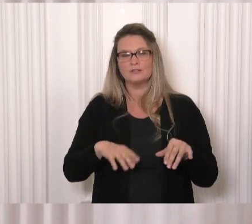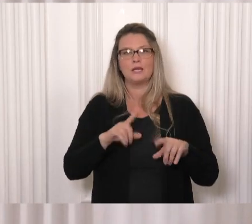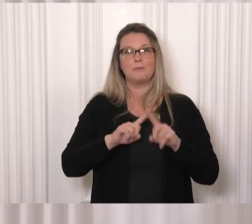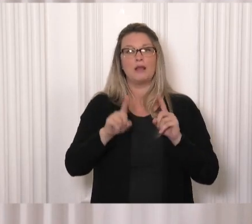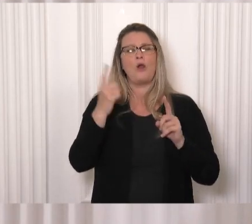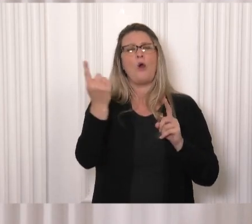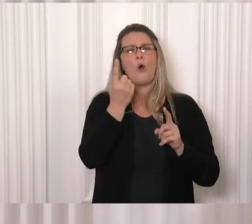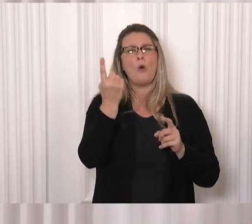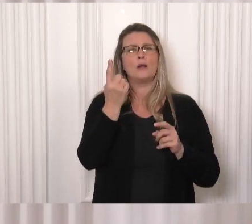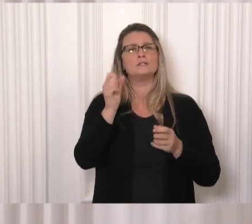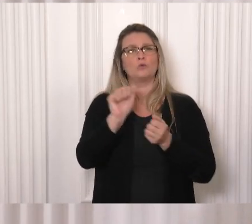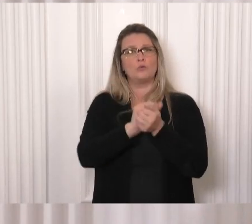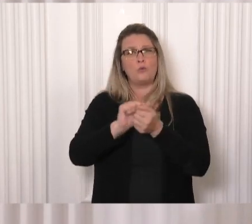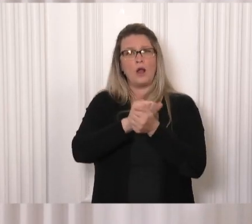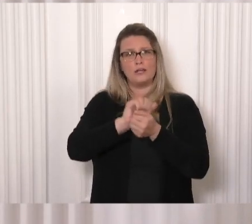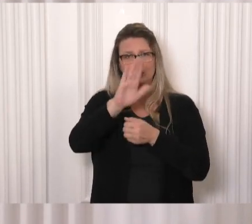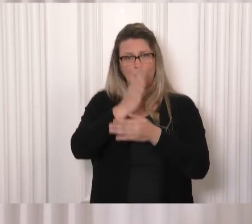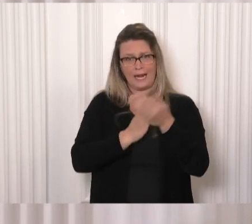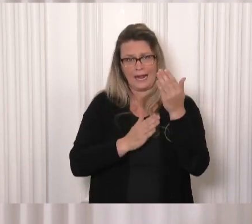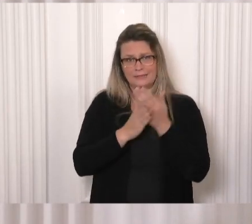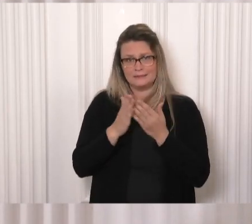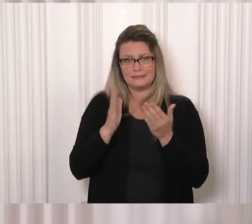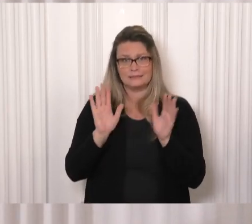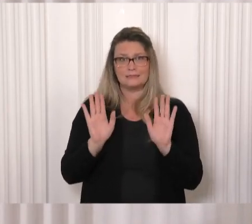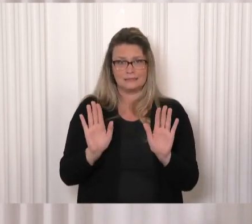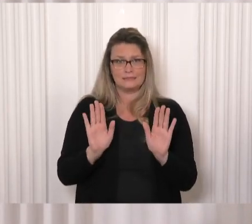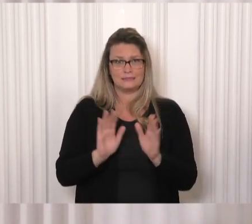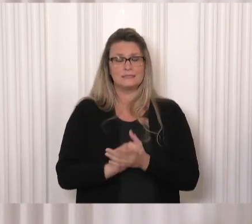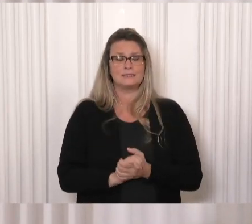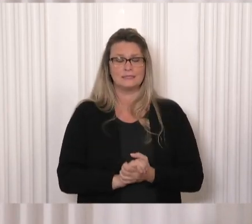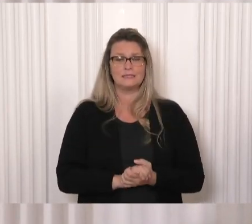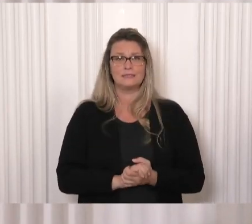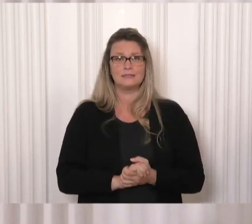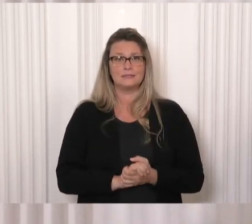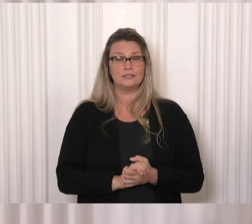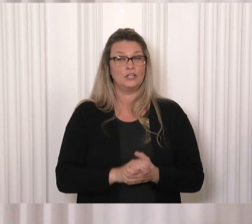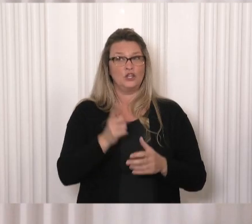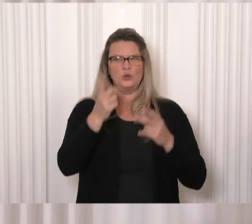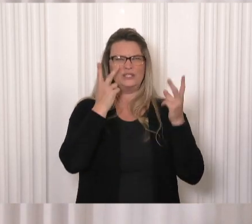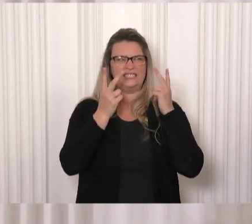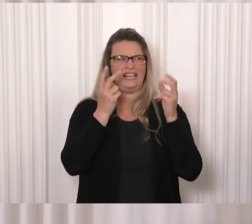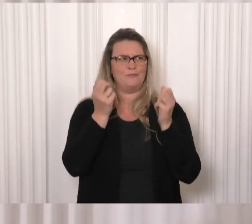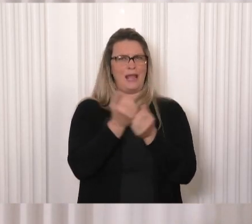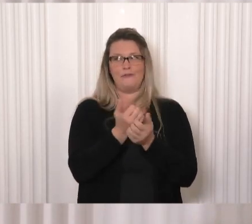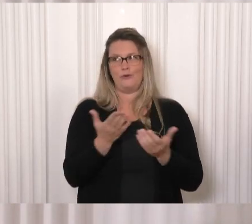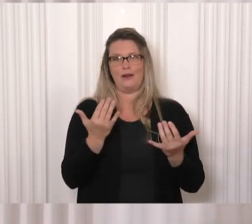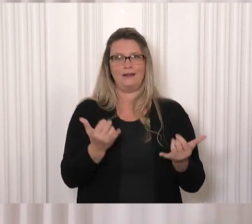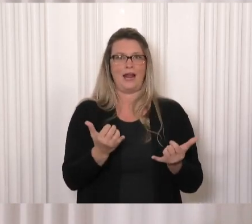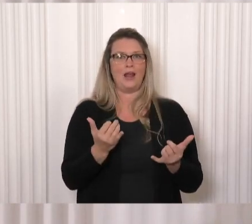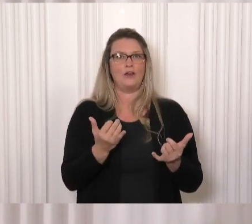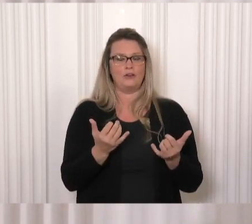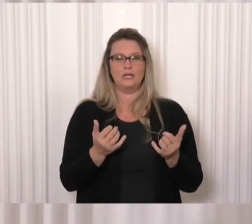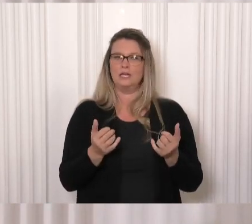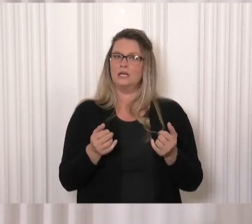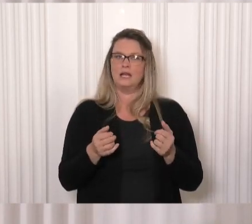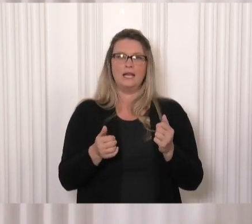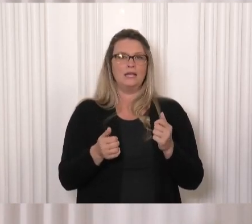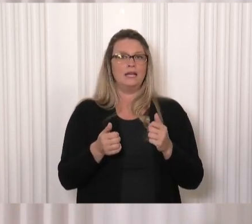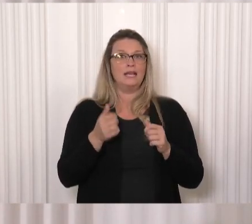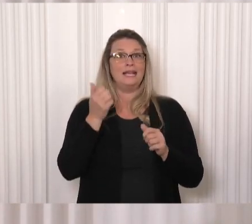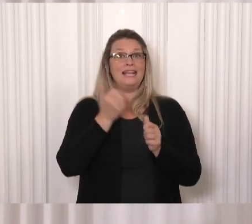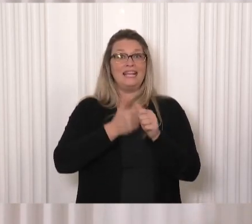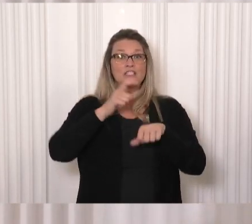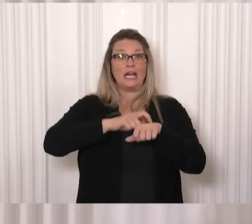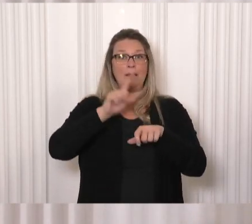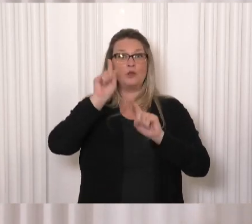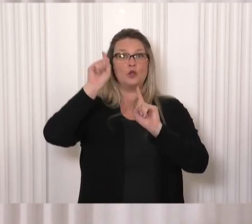your hands, as we've talked about, and those instructions are all over the place now, very thoroughly. Every time you go outside and come